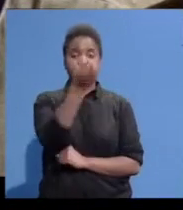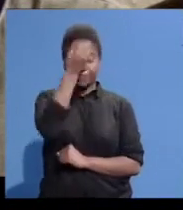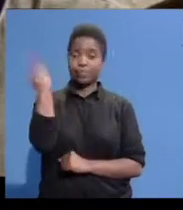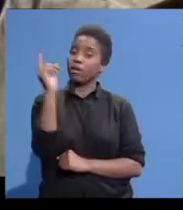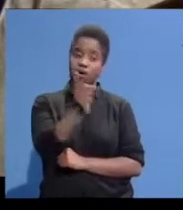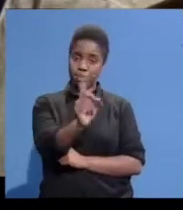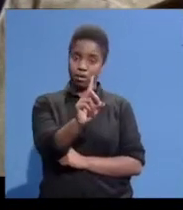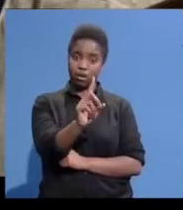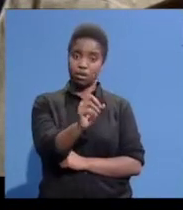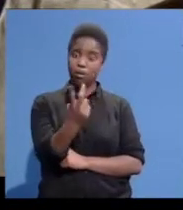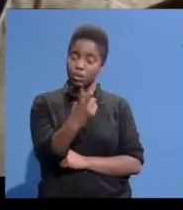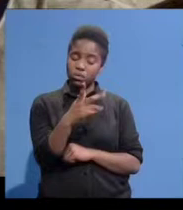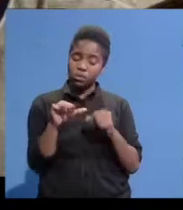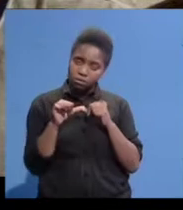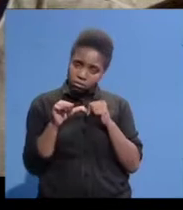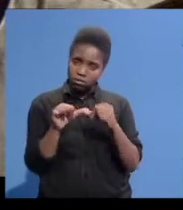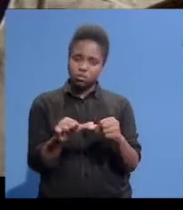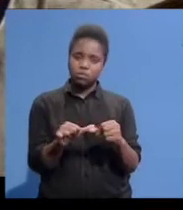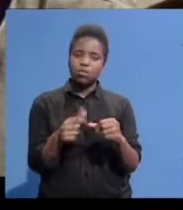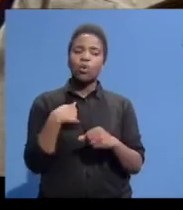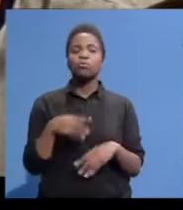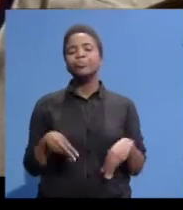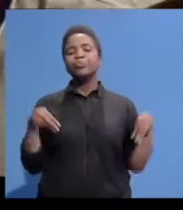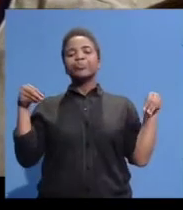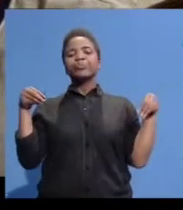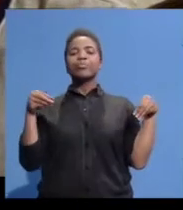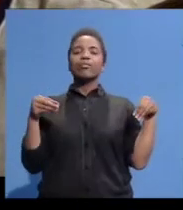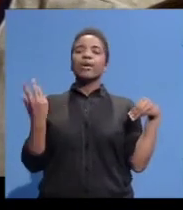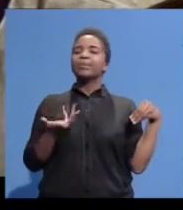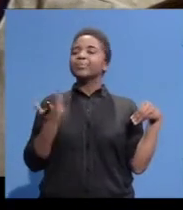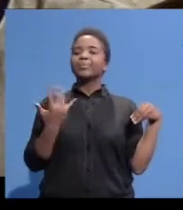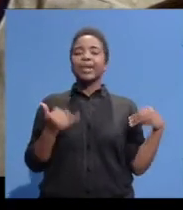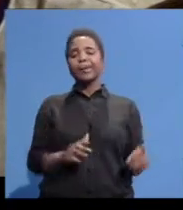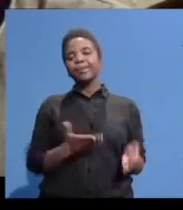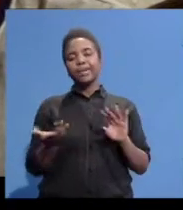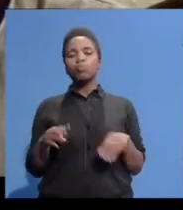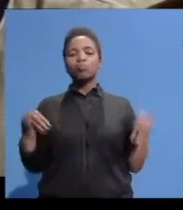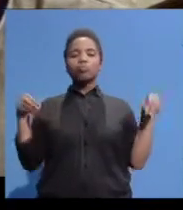it, and don't go and sit down and say, okay, now Madiba is not there